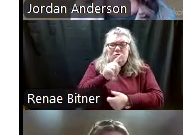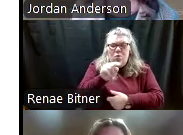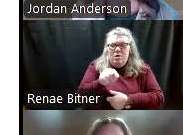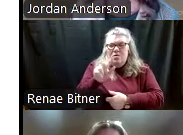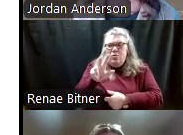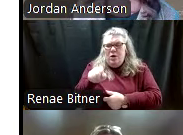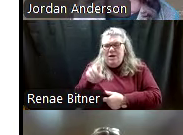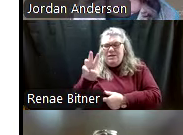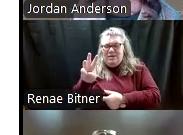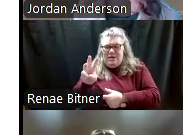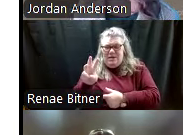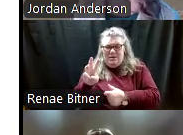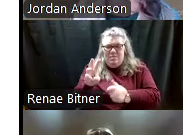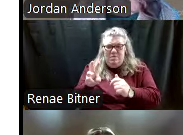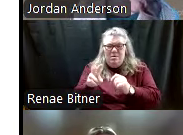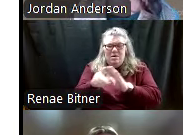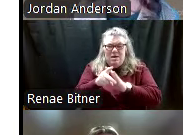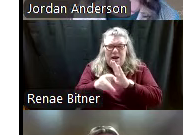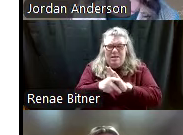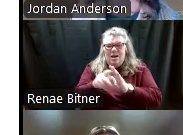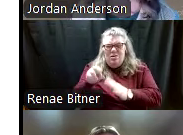will get into a little later.